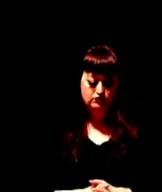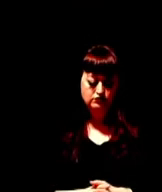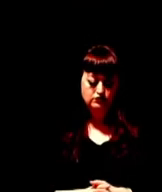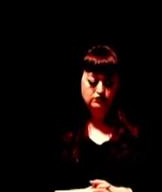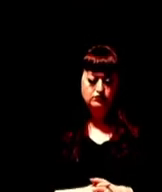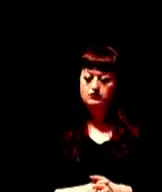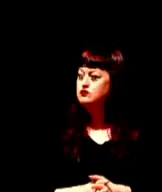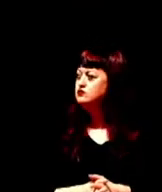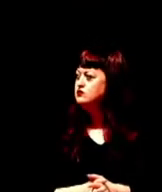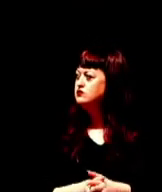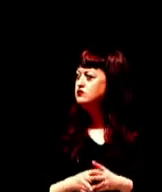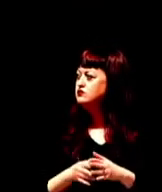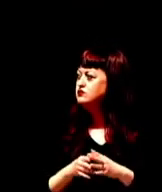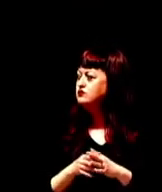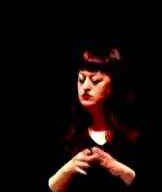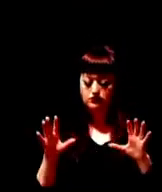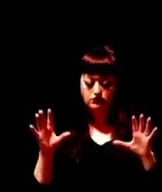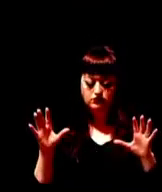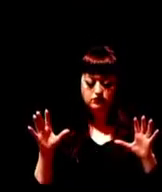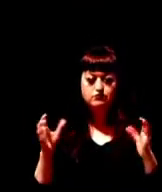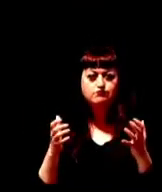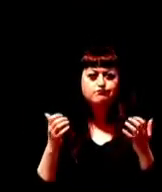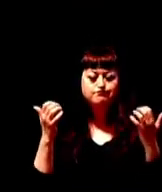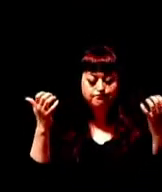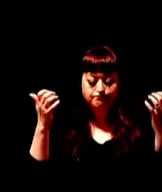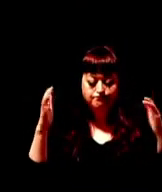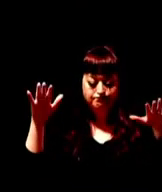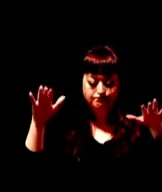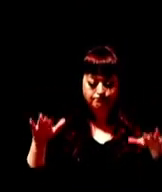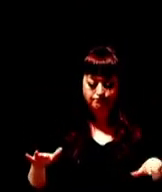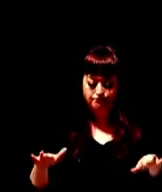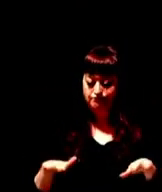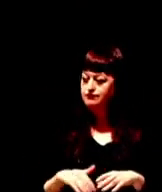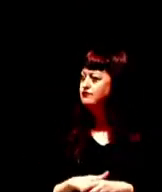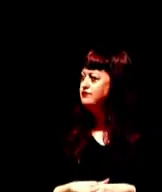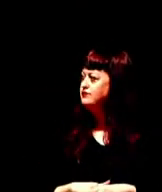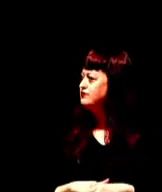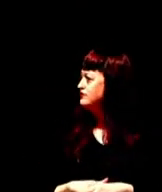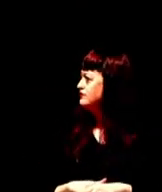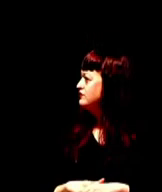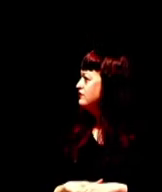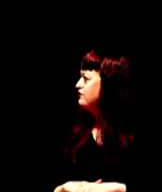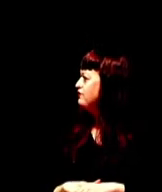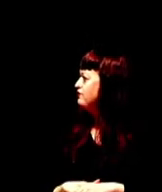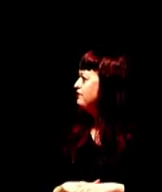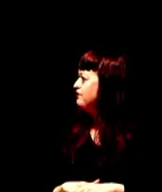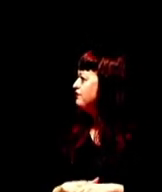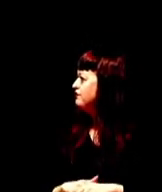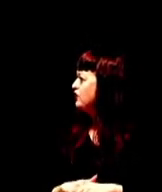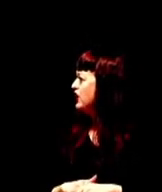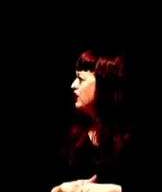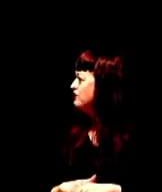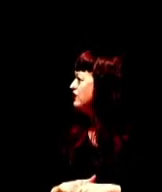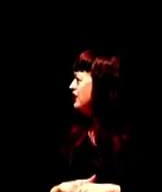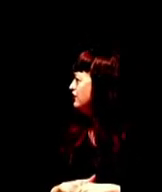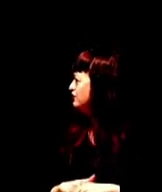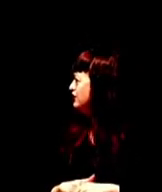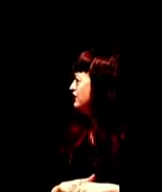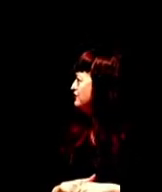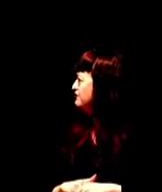Class of 22 and all of their attendees, please. Yeah, of course. Pardon? Oh, yeah,